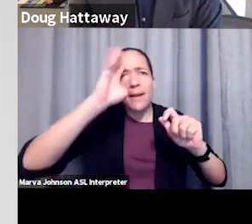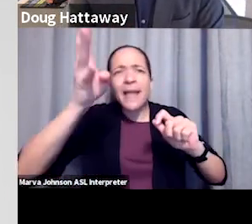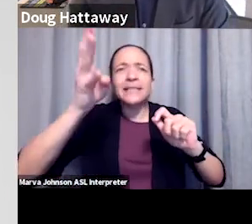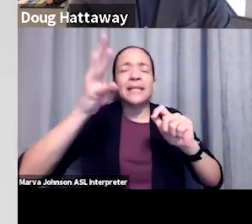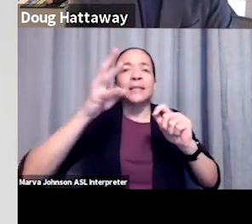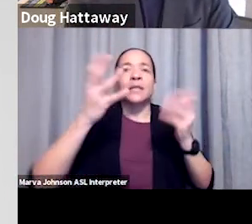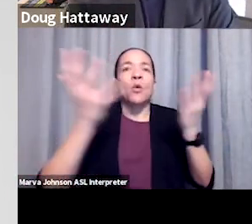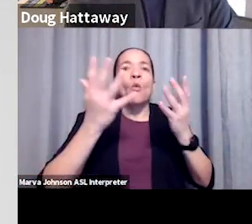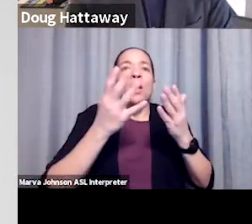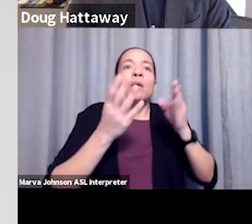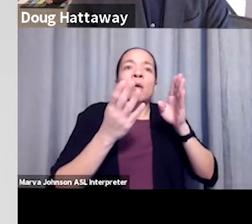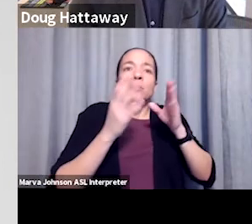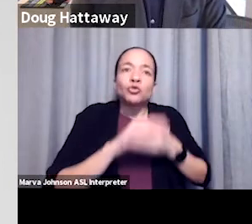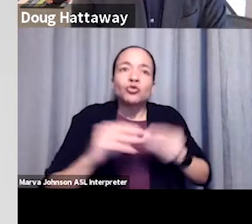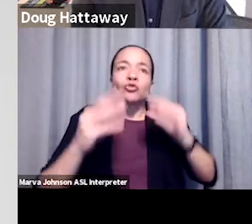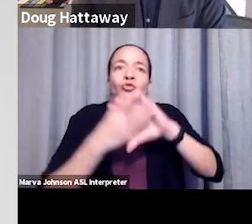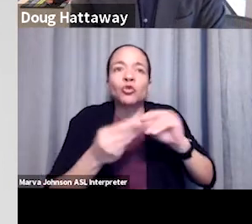together.